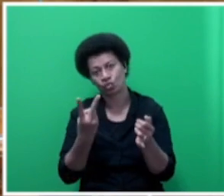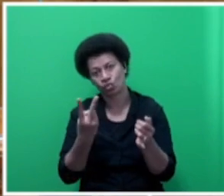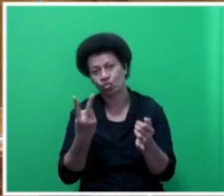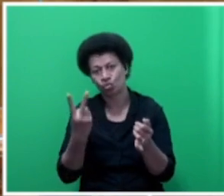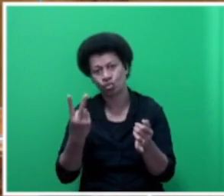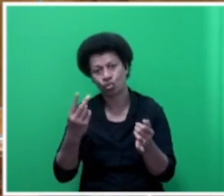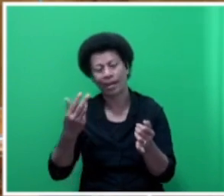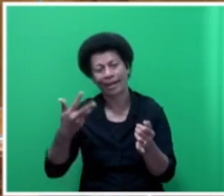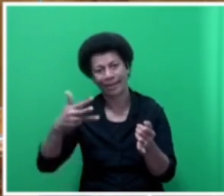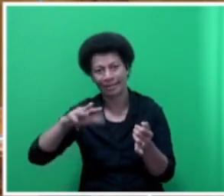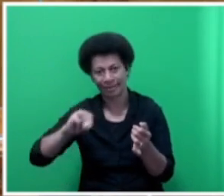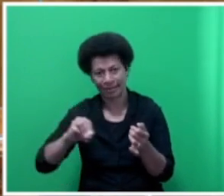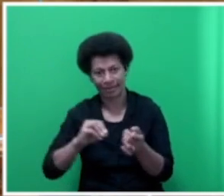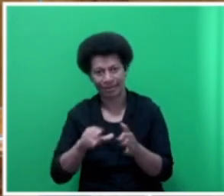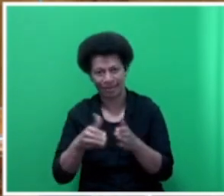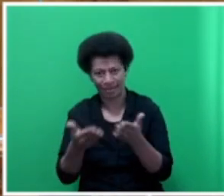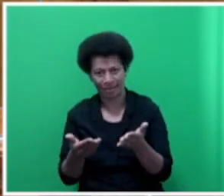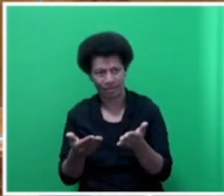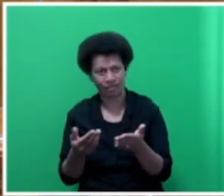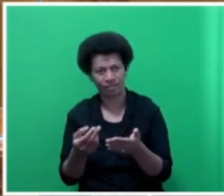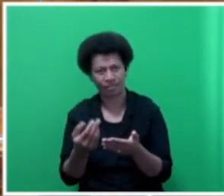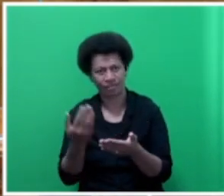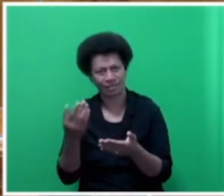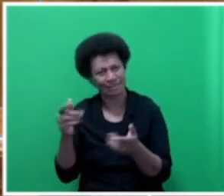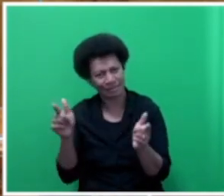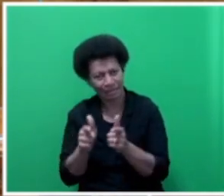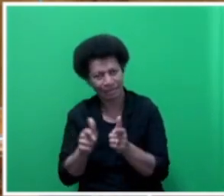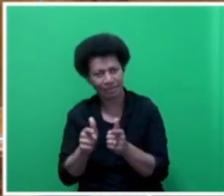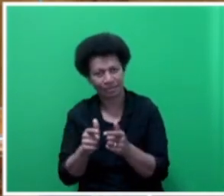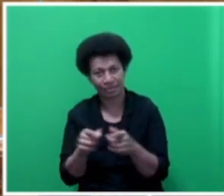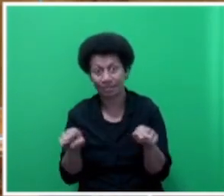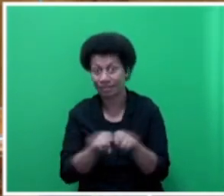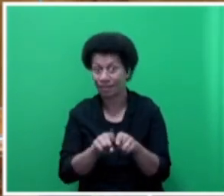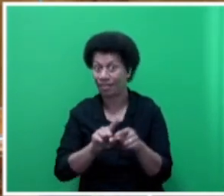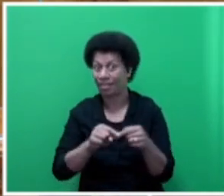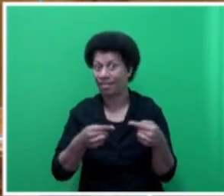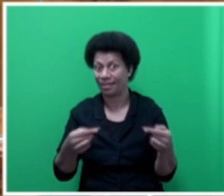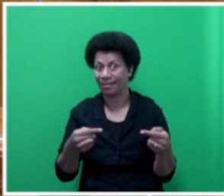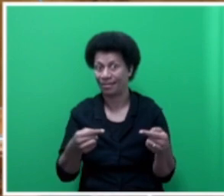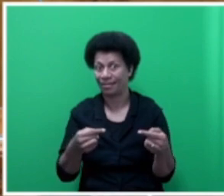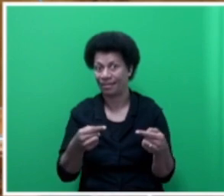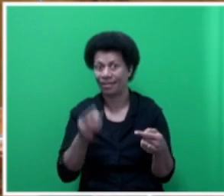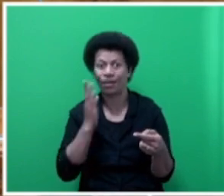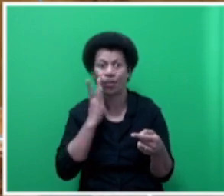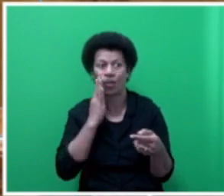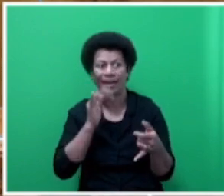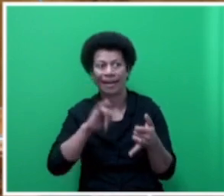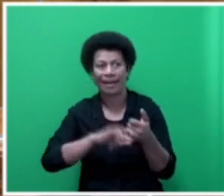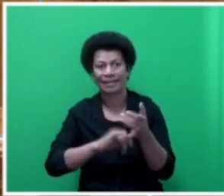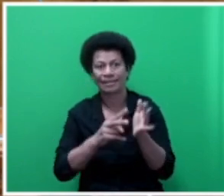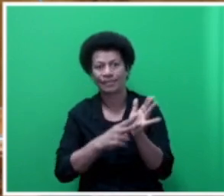250. This is the very same thing that happened during when SVT came in.